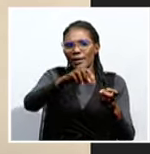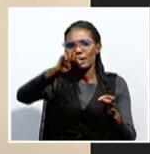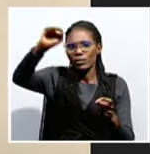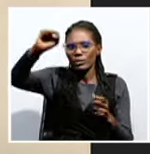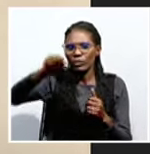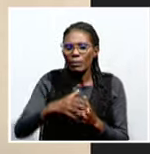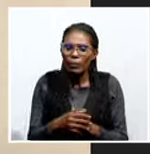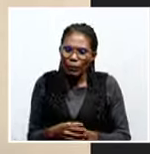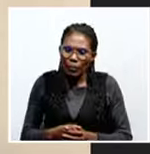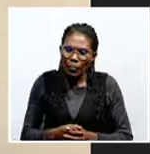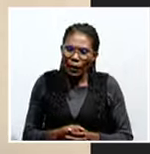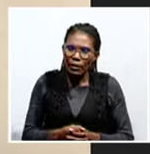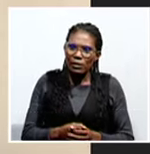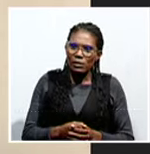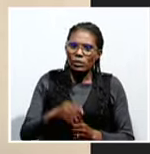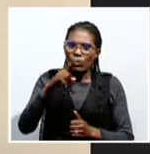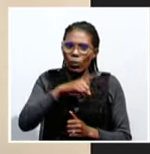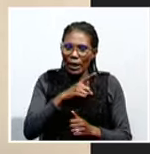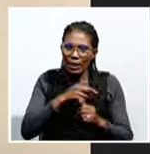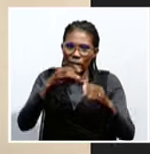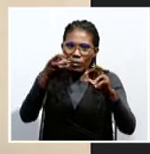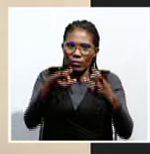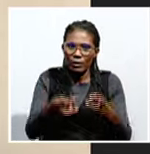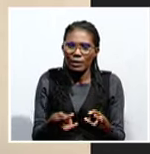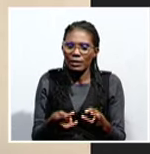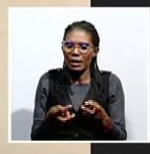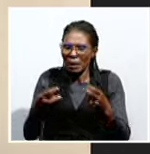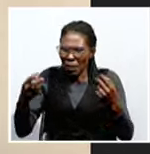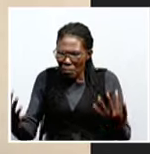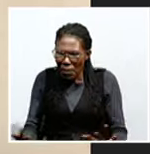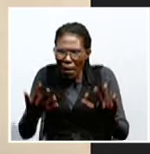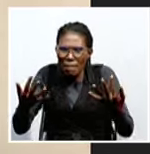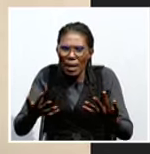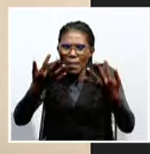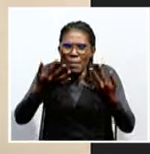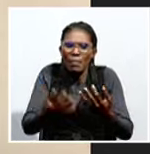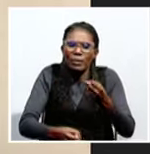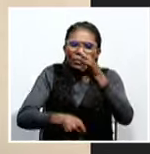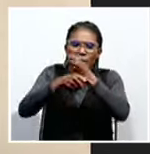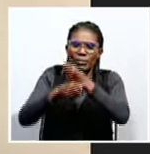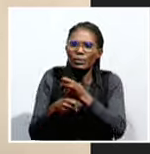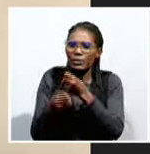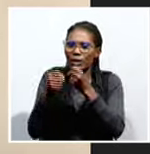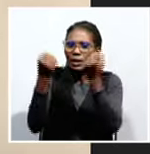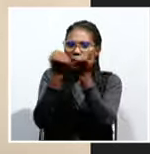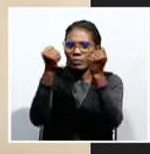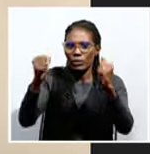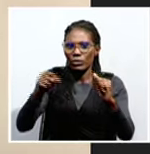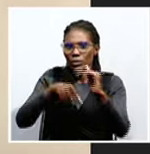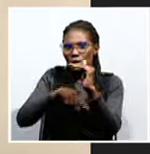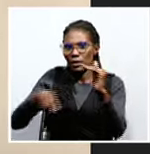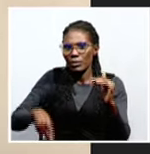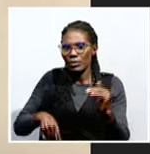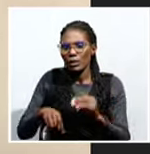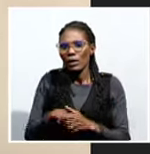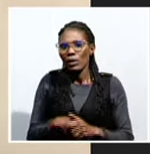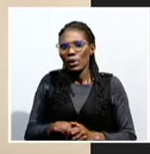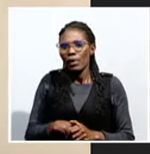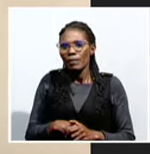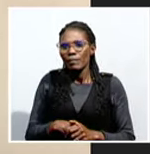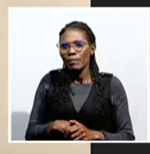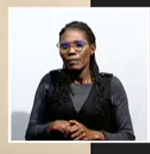conference to mobilize support for the liberation struggle of Namibia. And Dilimani,